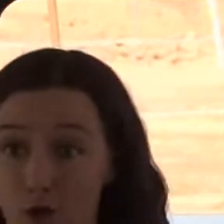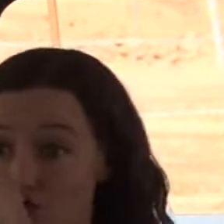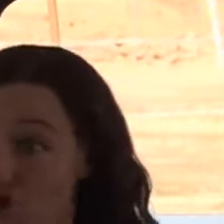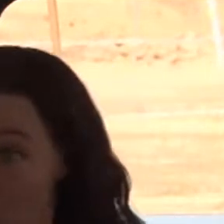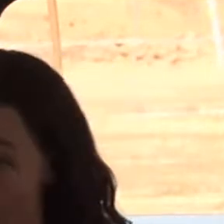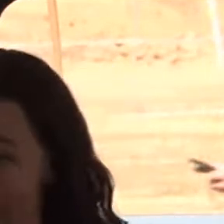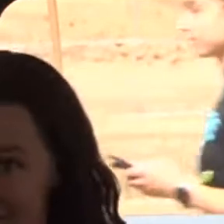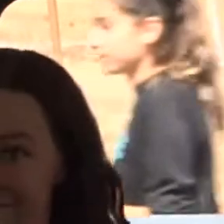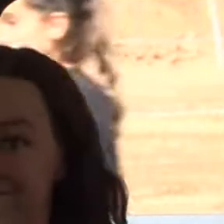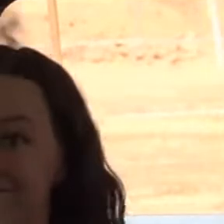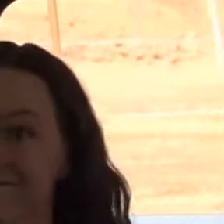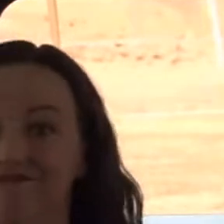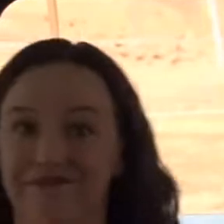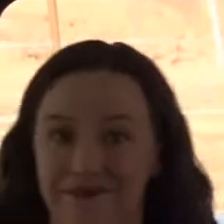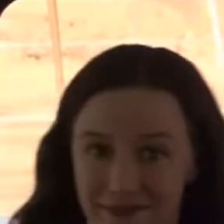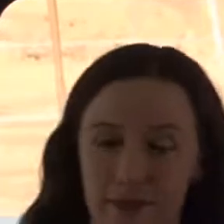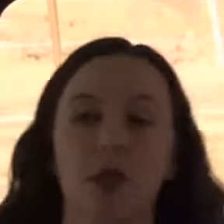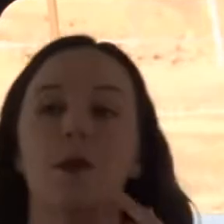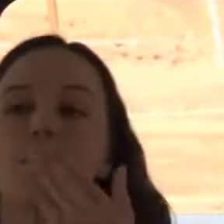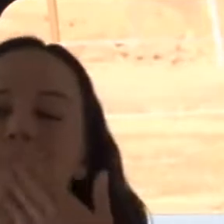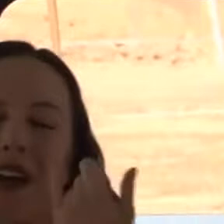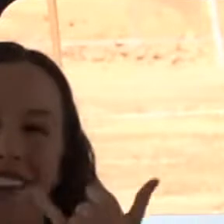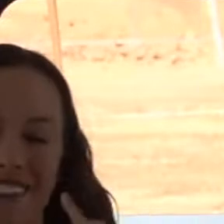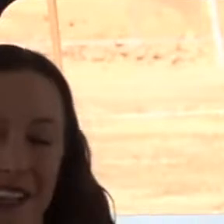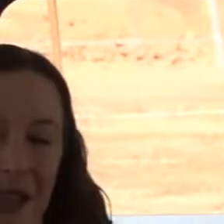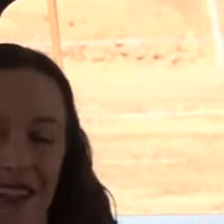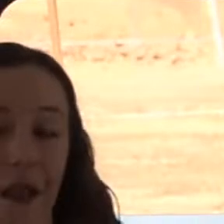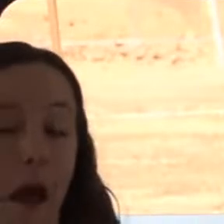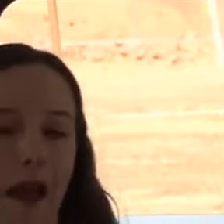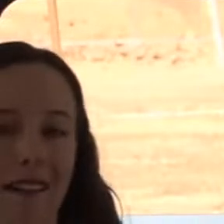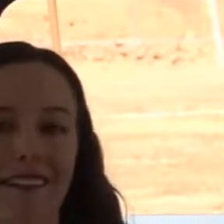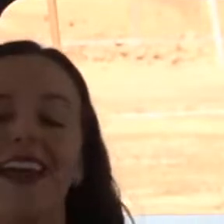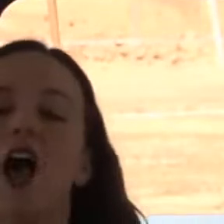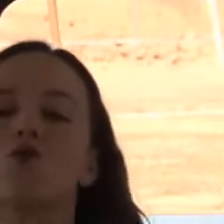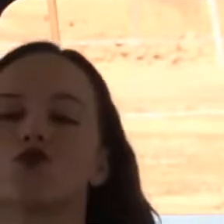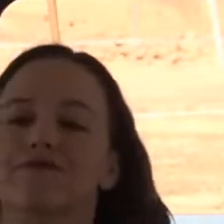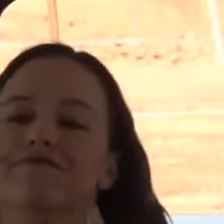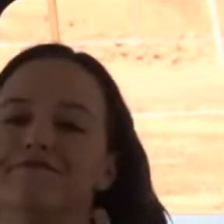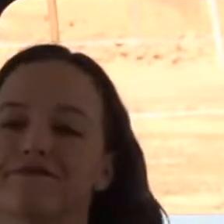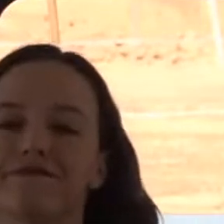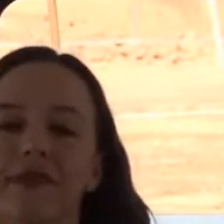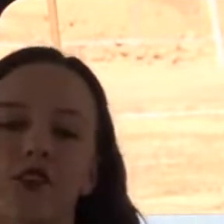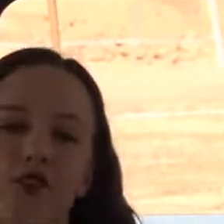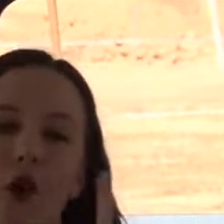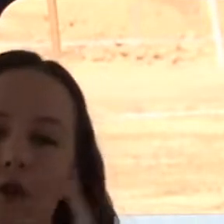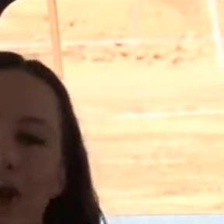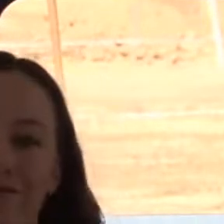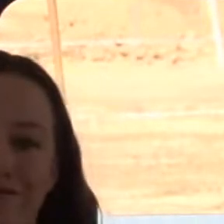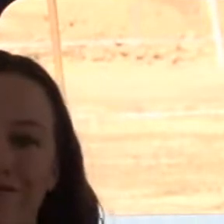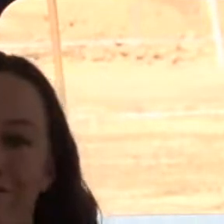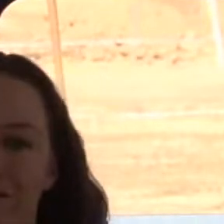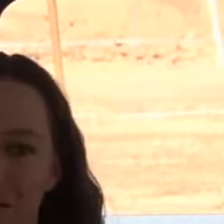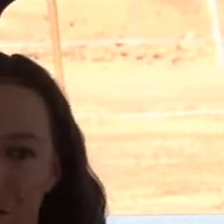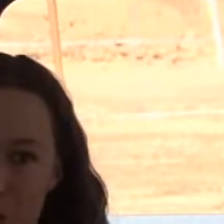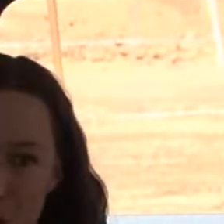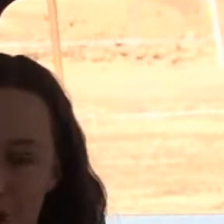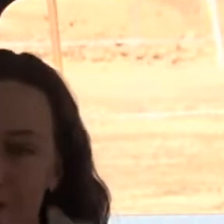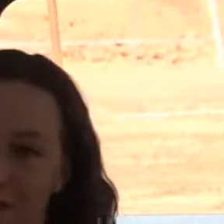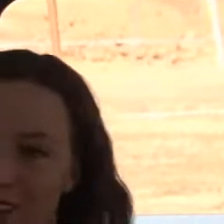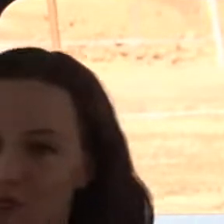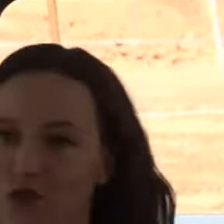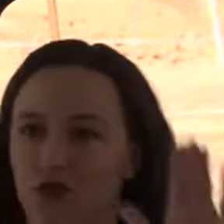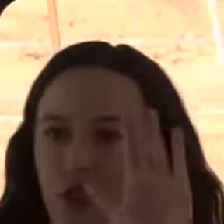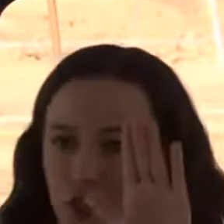promises. The best is yet to come. I appreciate your attendance, and I'm so grateful for your continued support of this